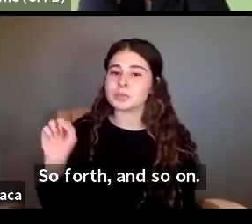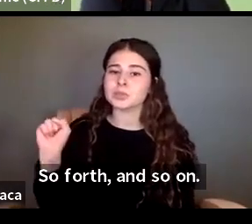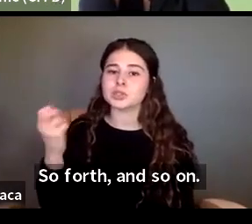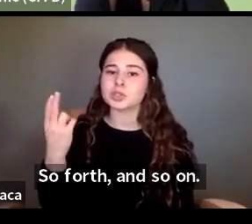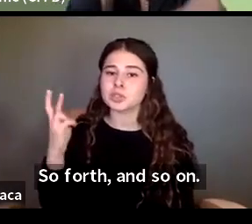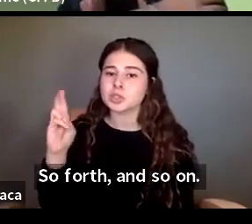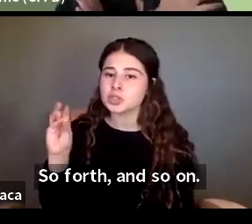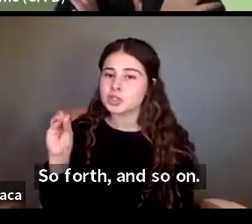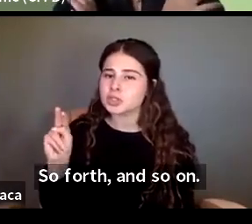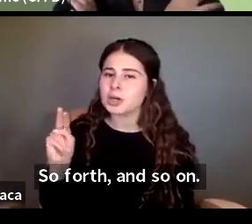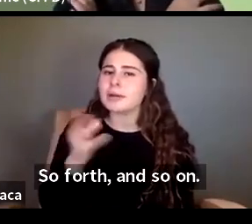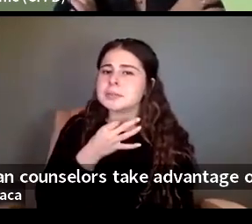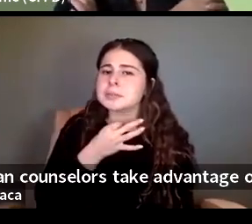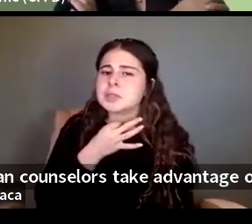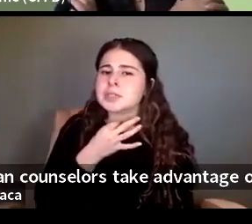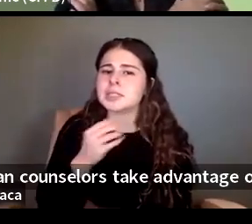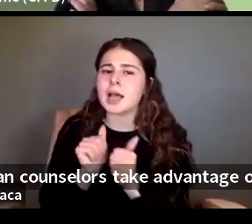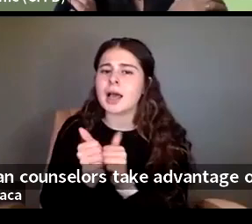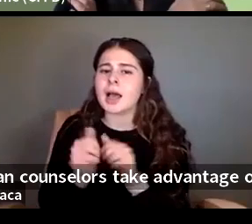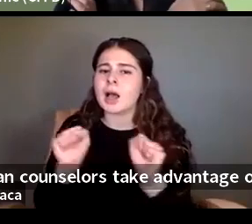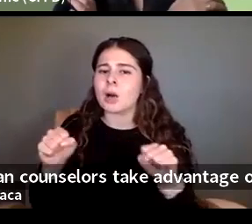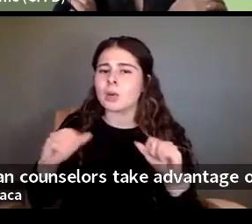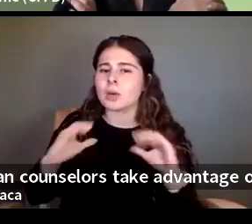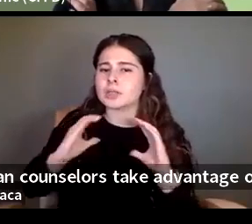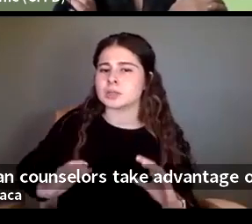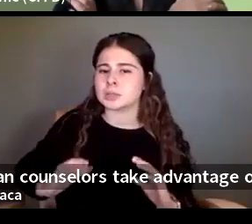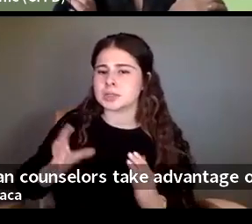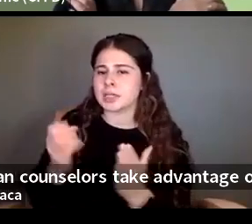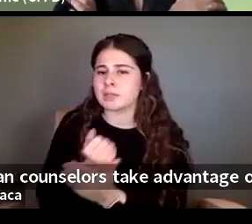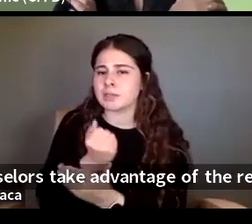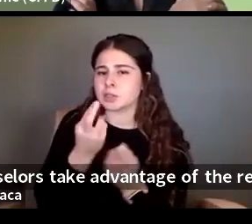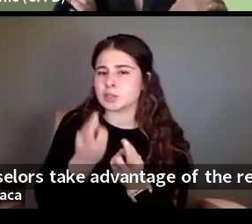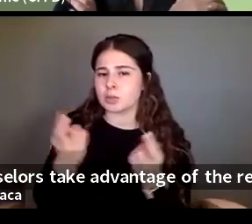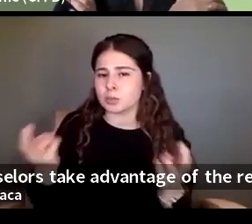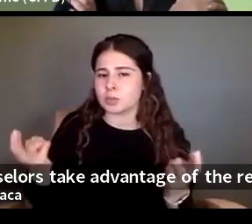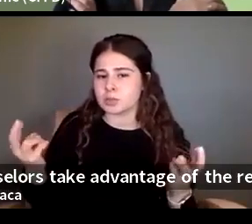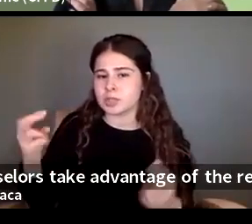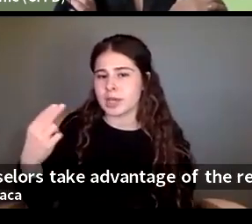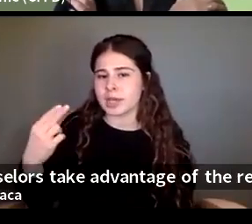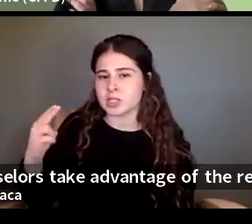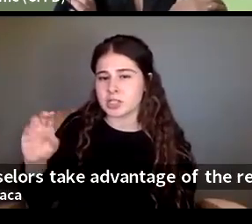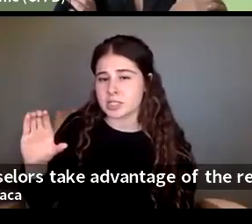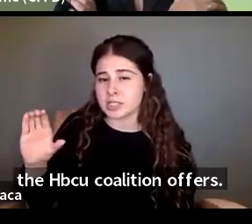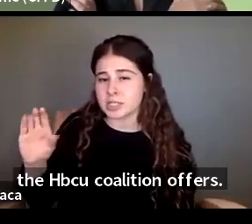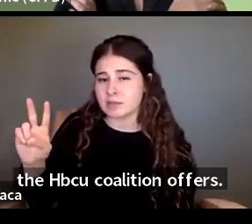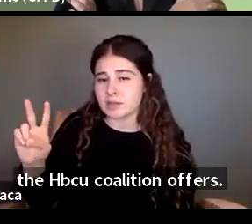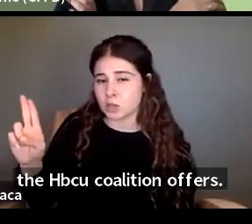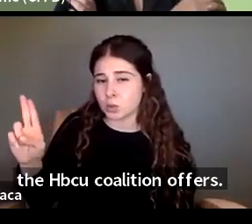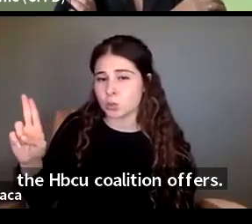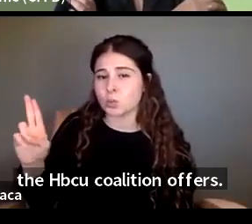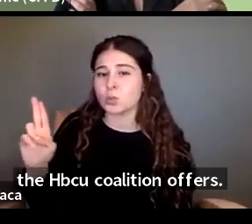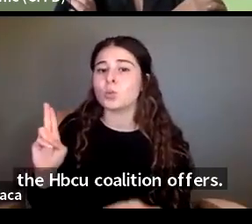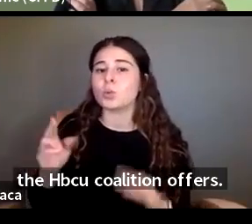of the resources that the HBCU Coalition offers? Yeah, certainly